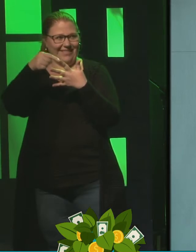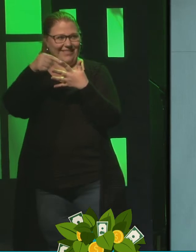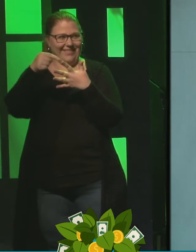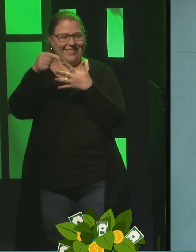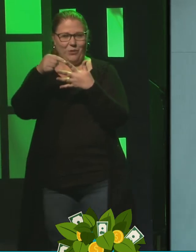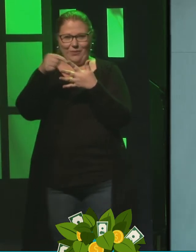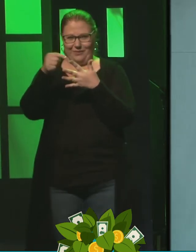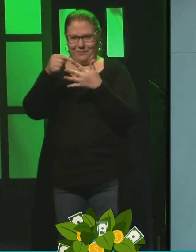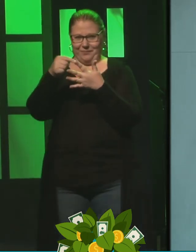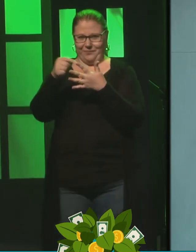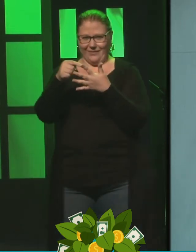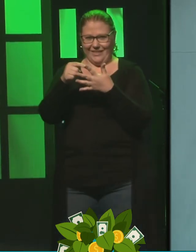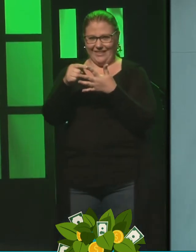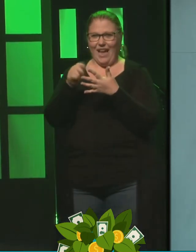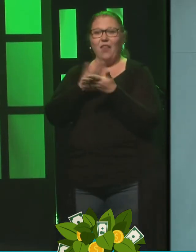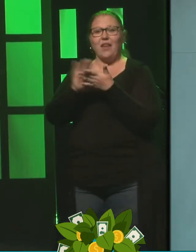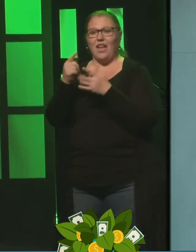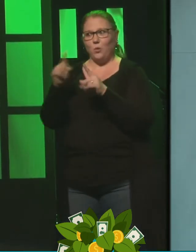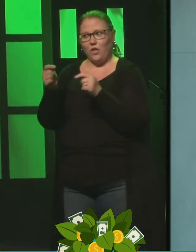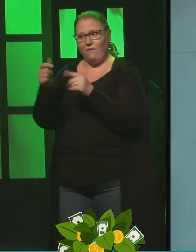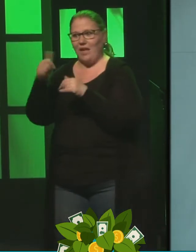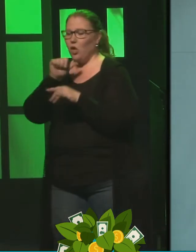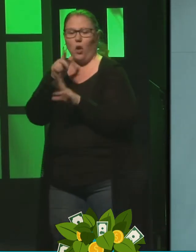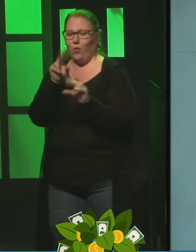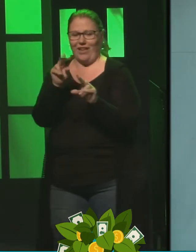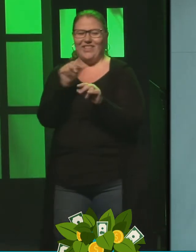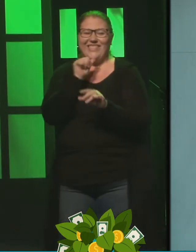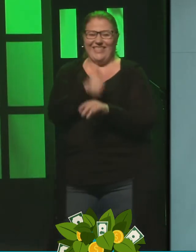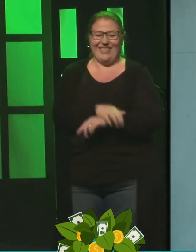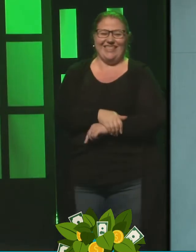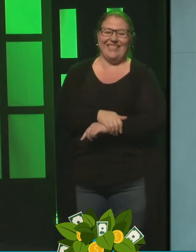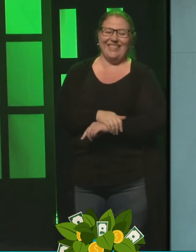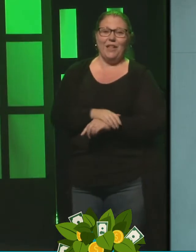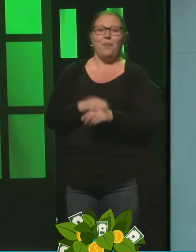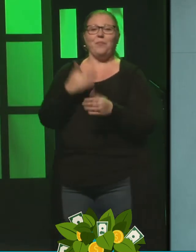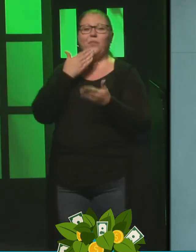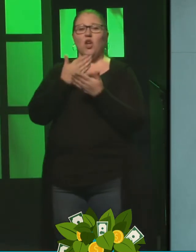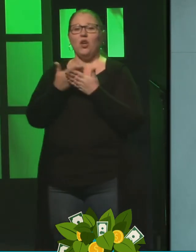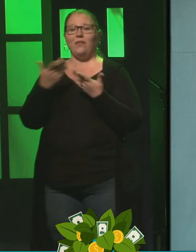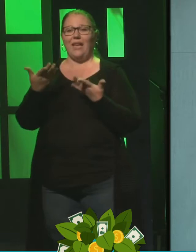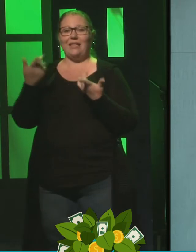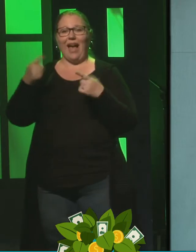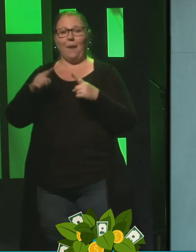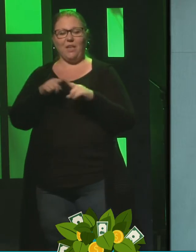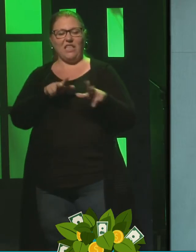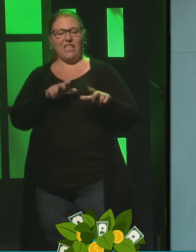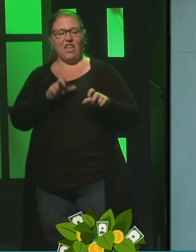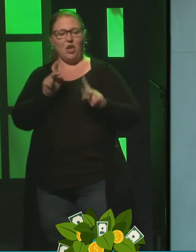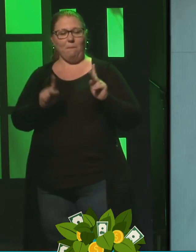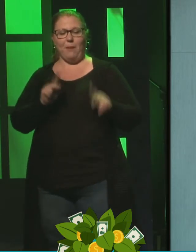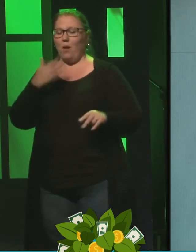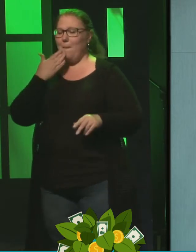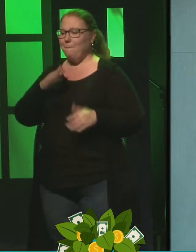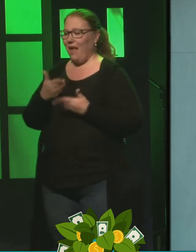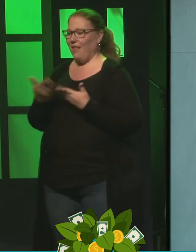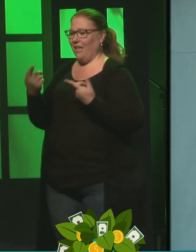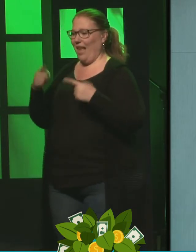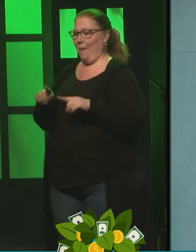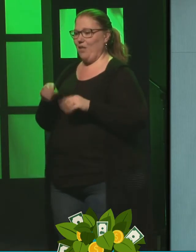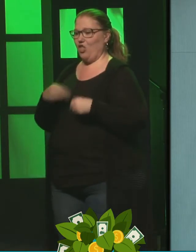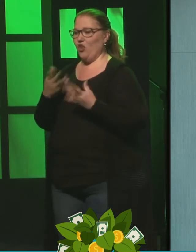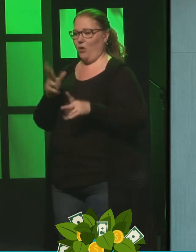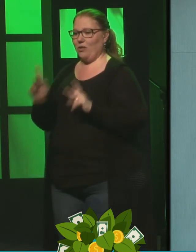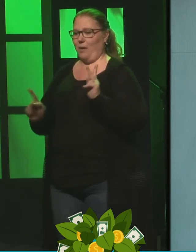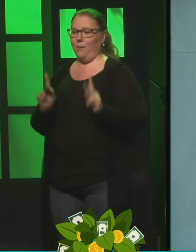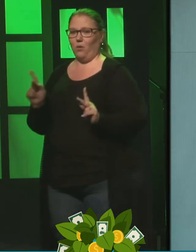faster. Number two. No, they don't. Okay, number two. Good things happen to stingy people and bad things happen to generous